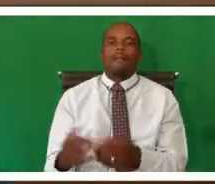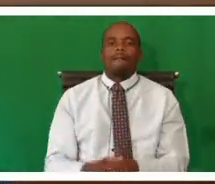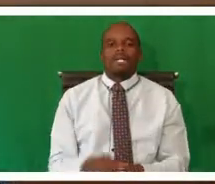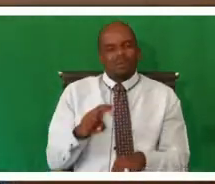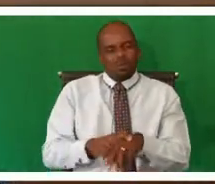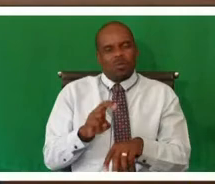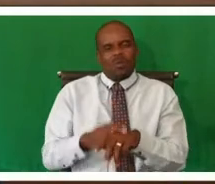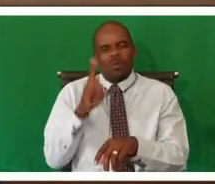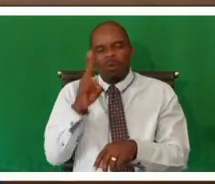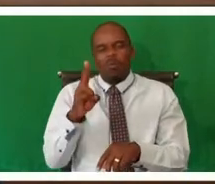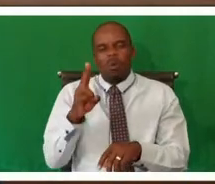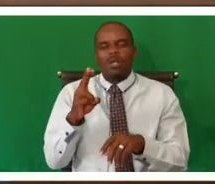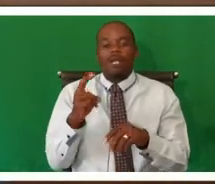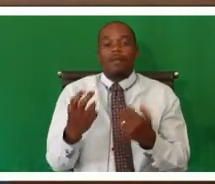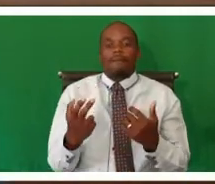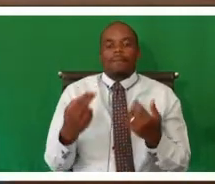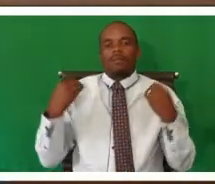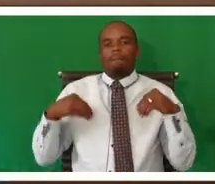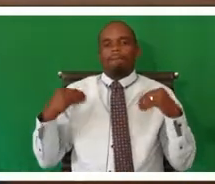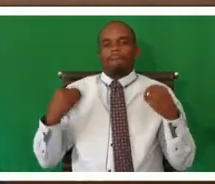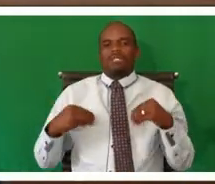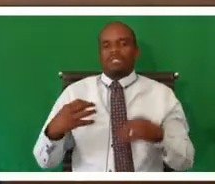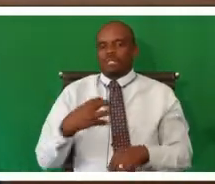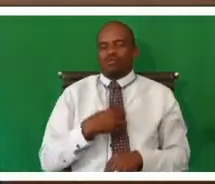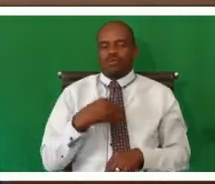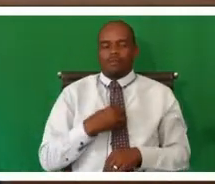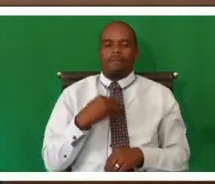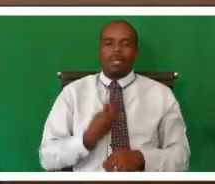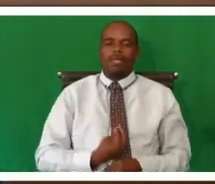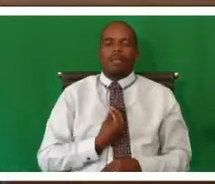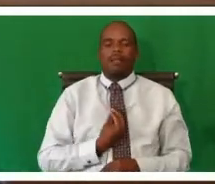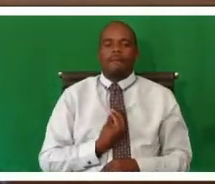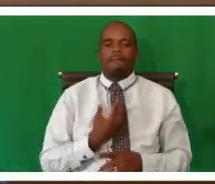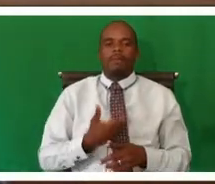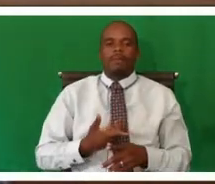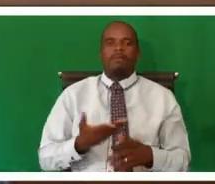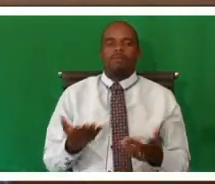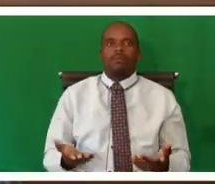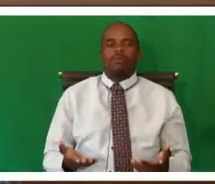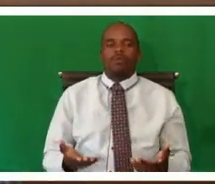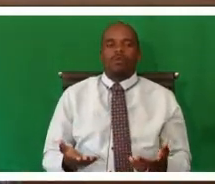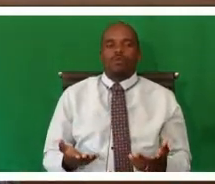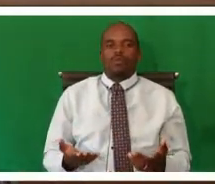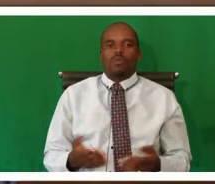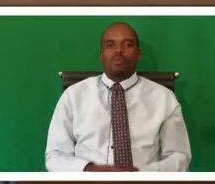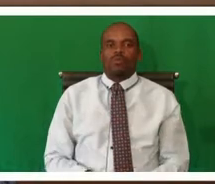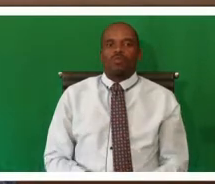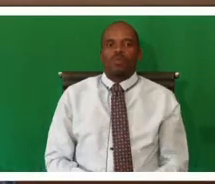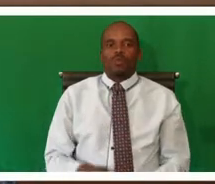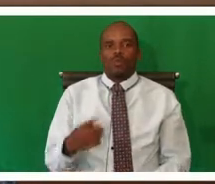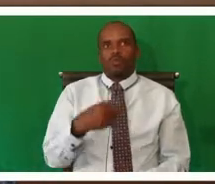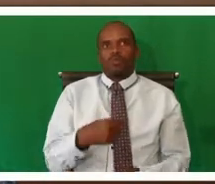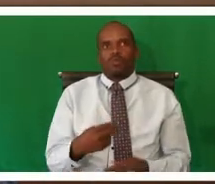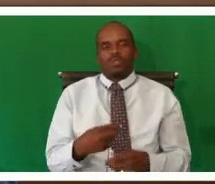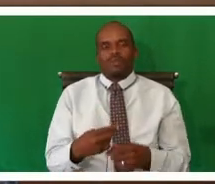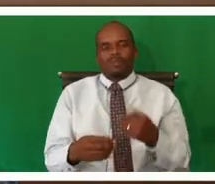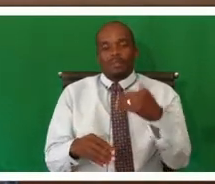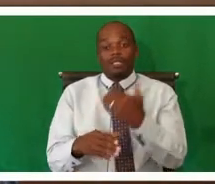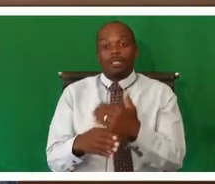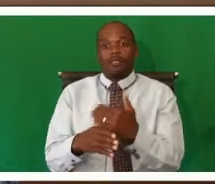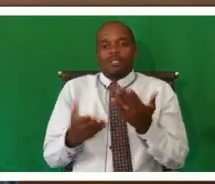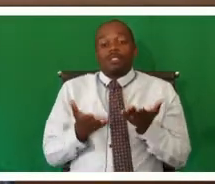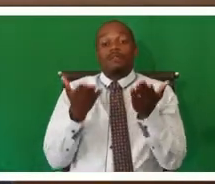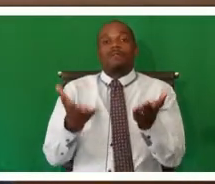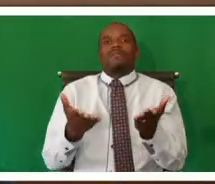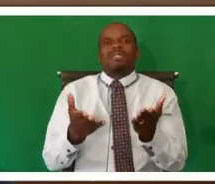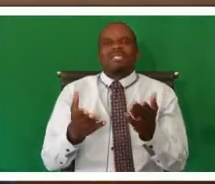businesses owned by young people providing essential services. Essential goods